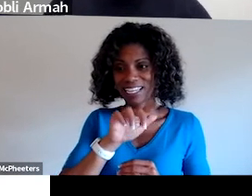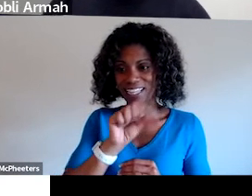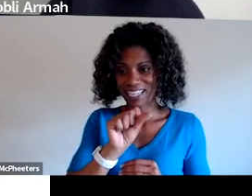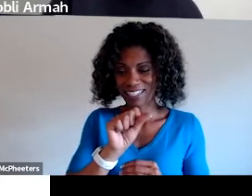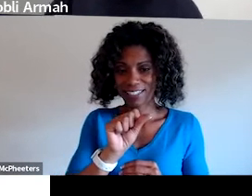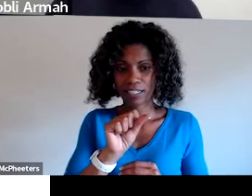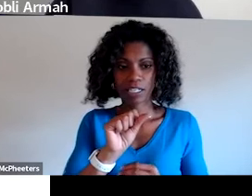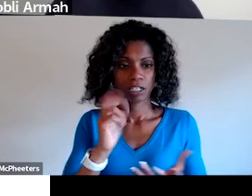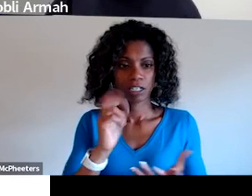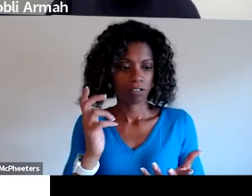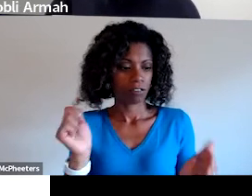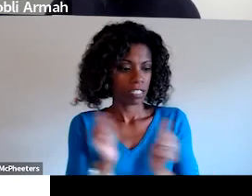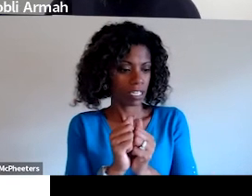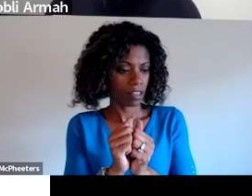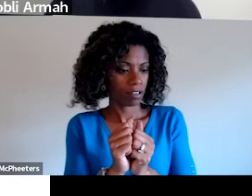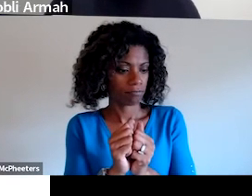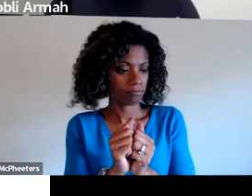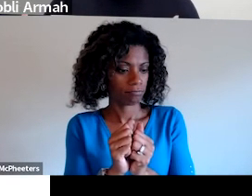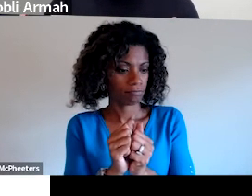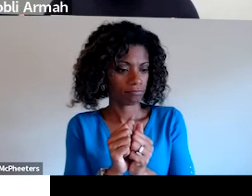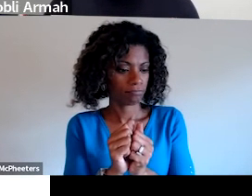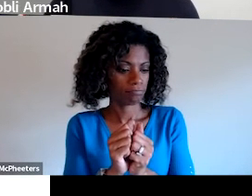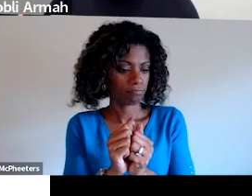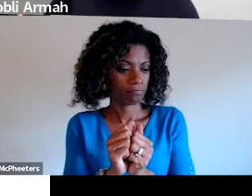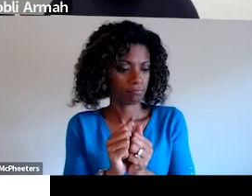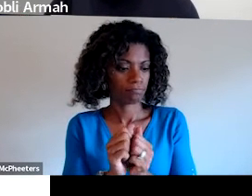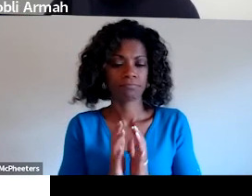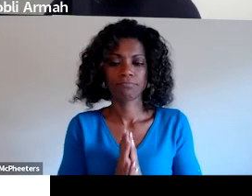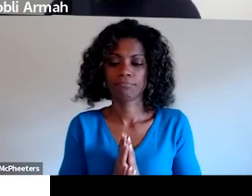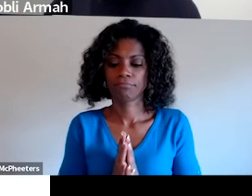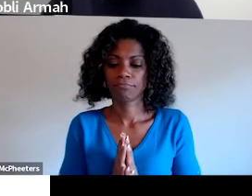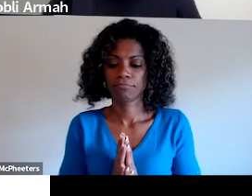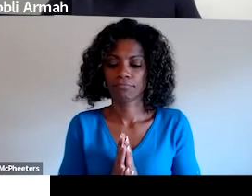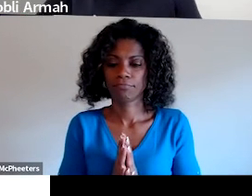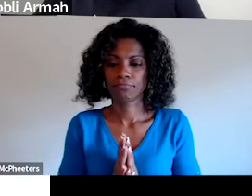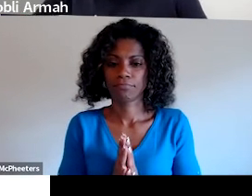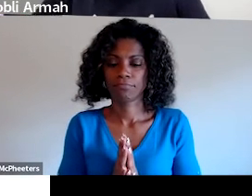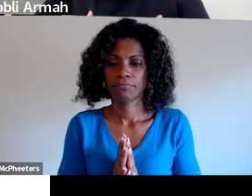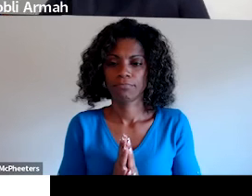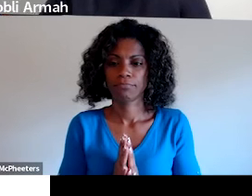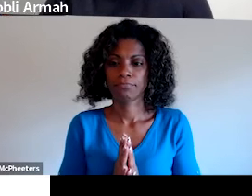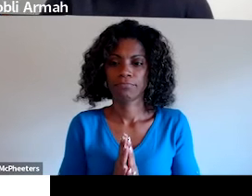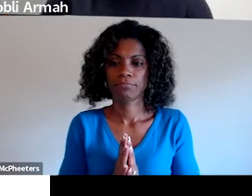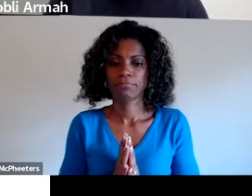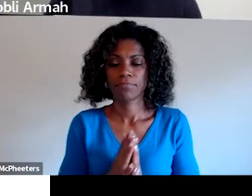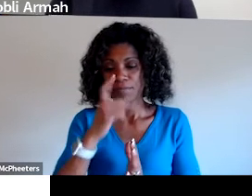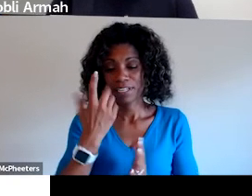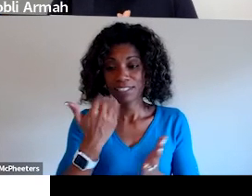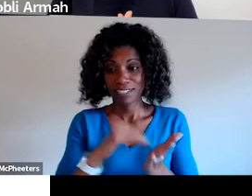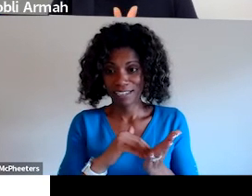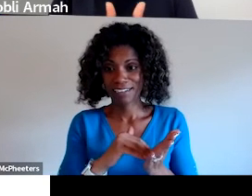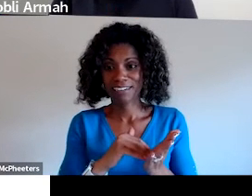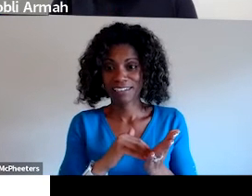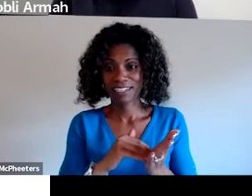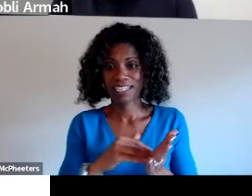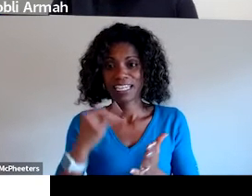engage the socioeconomic status, because if all the investments, I'm gonna be provocative again, but if